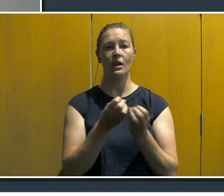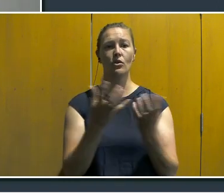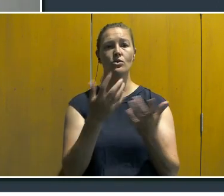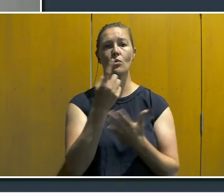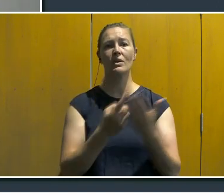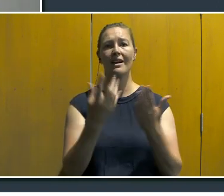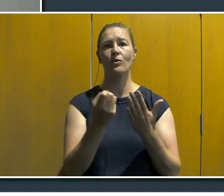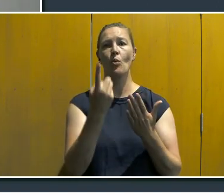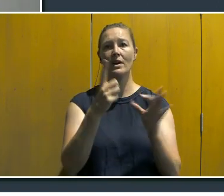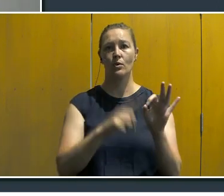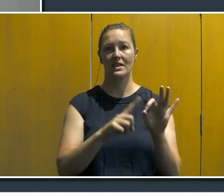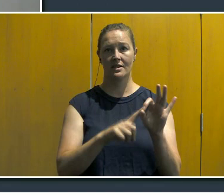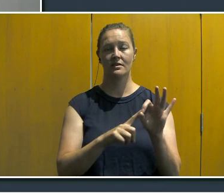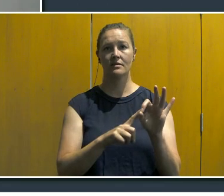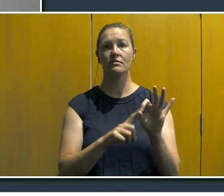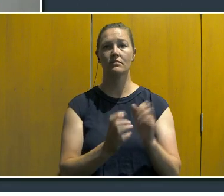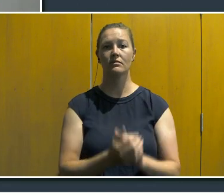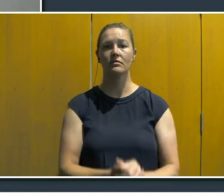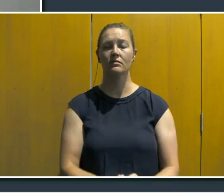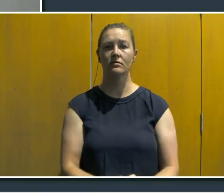had one question at the end of that.